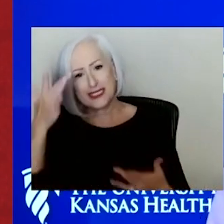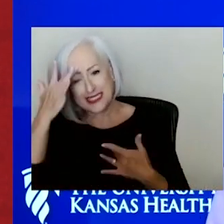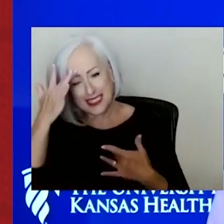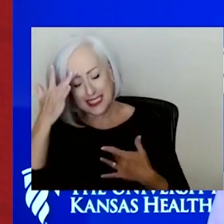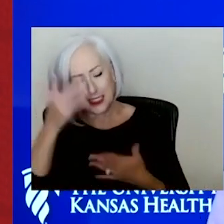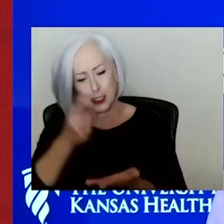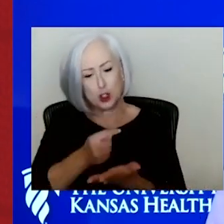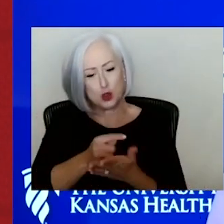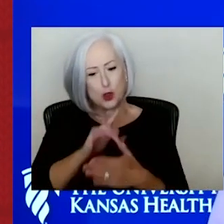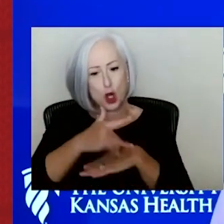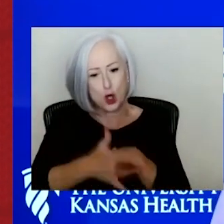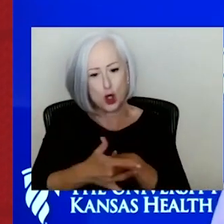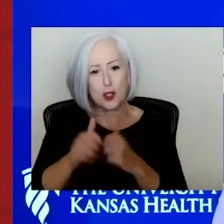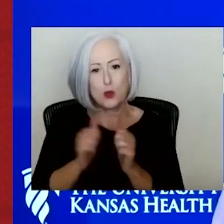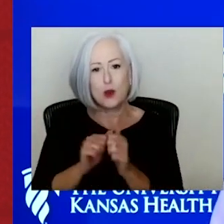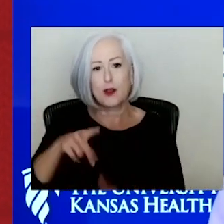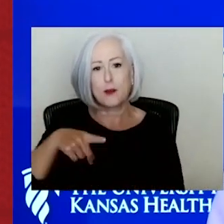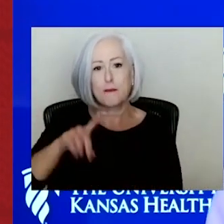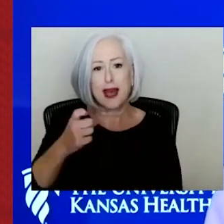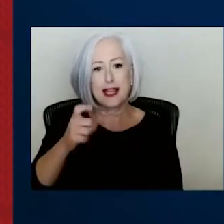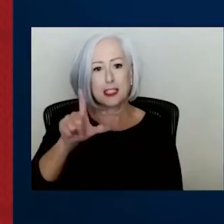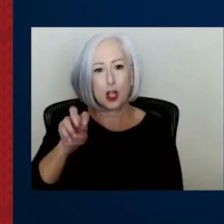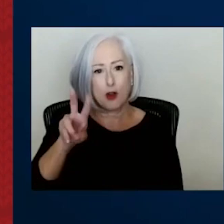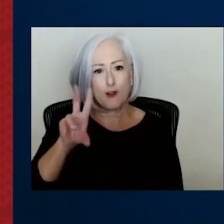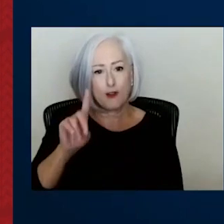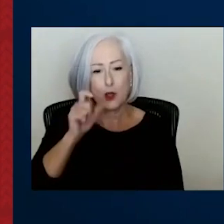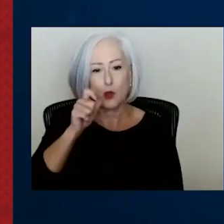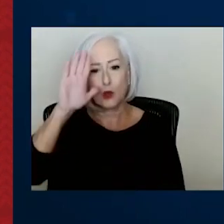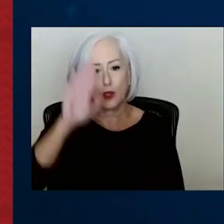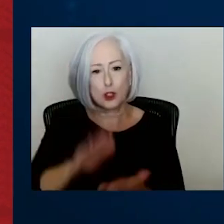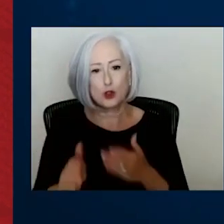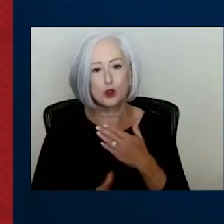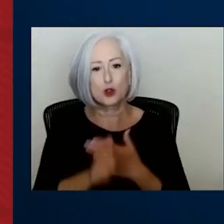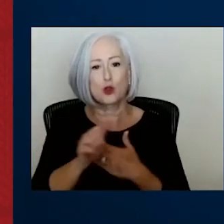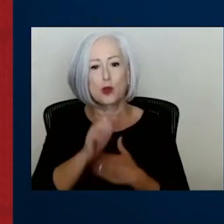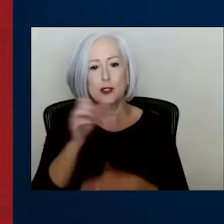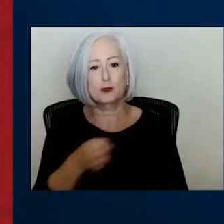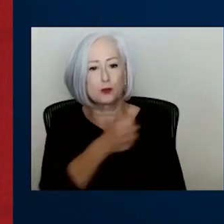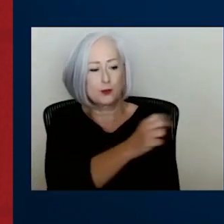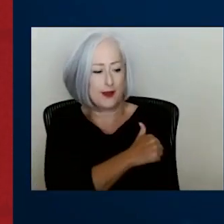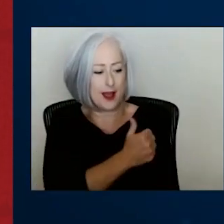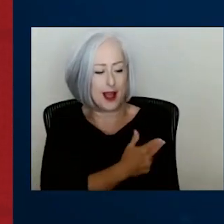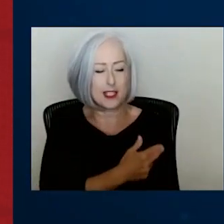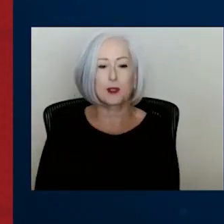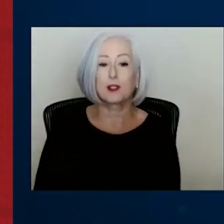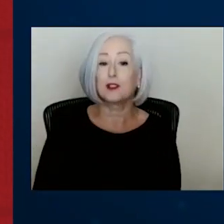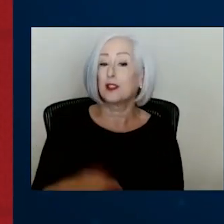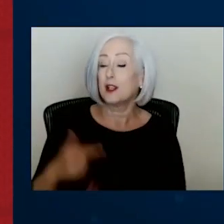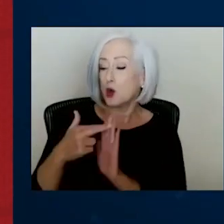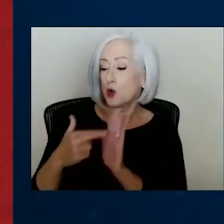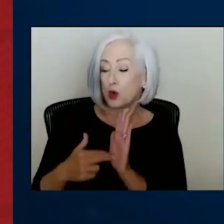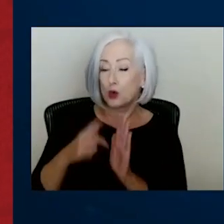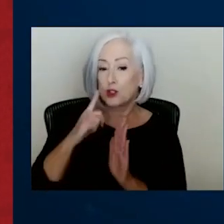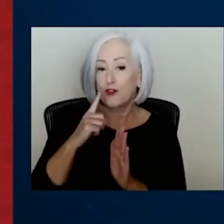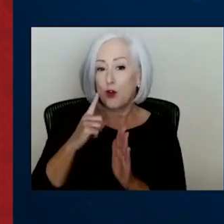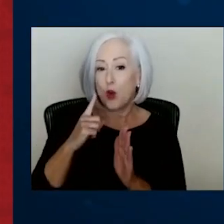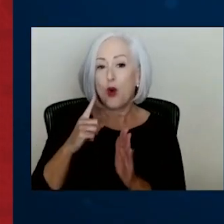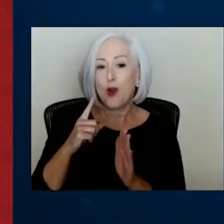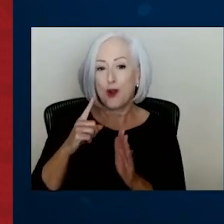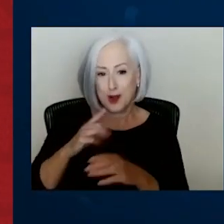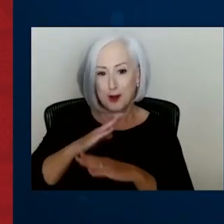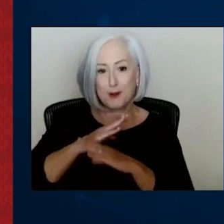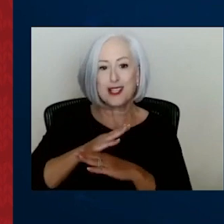going to reduce your risk of hospitalization. And Dr. Adiga, the rules of infection control. Yep, they go wherever you